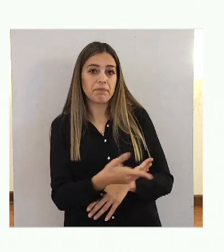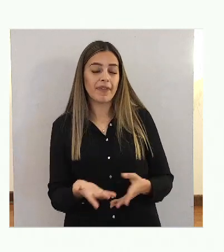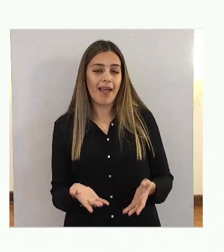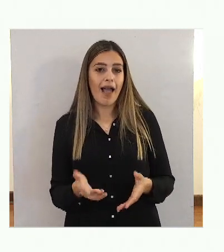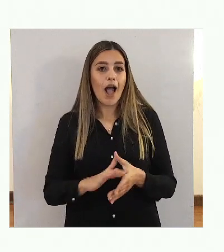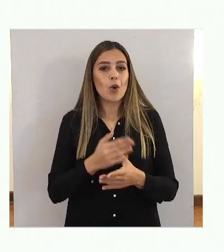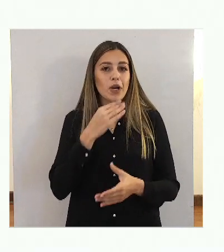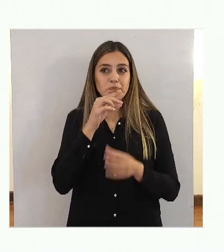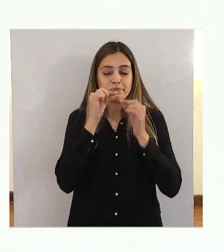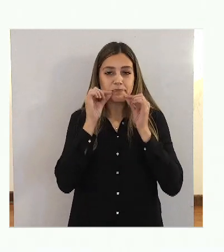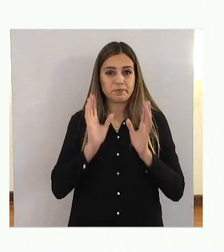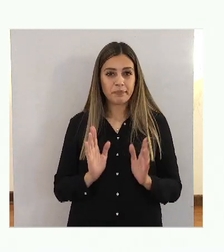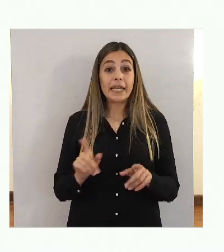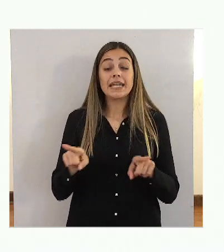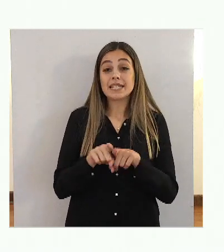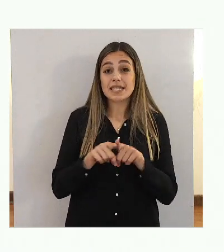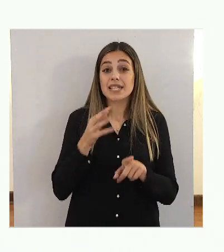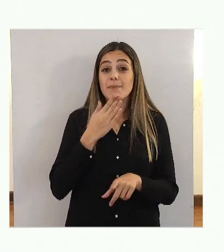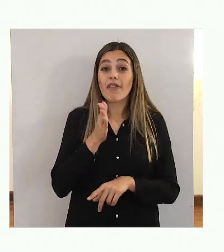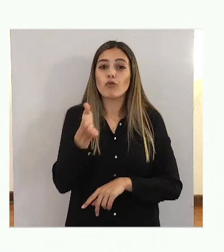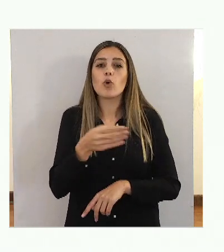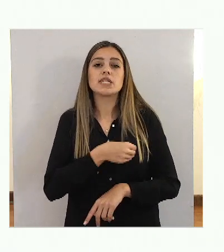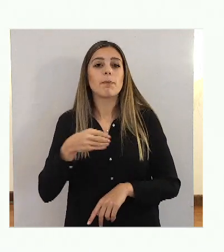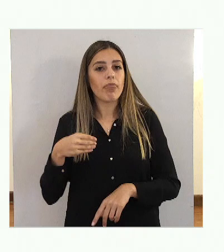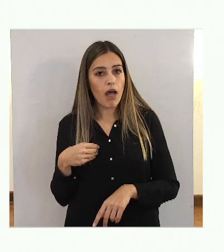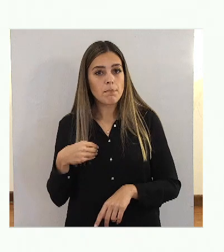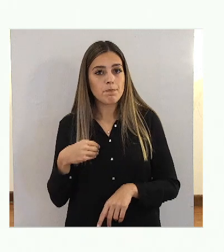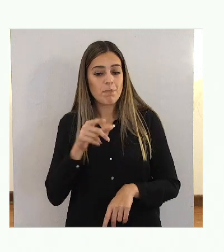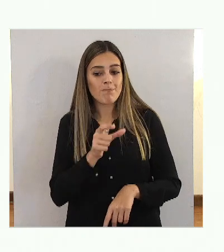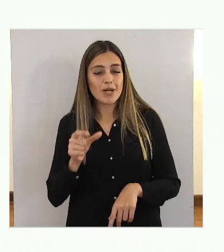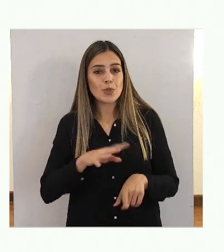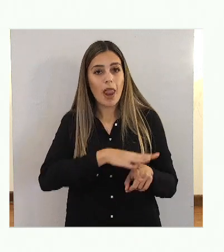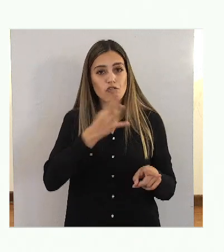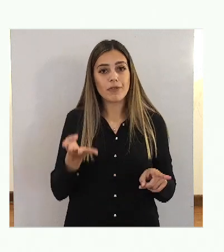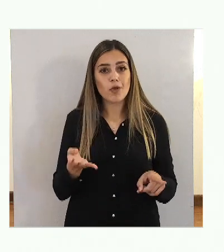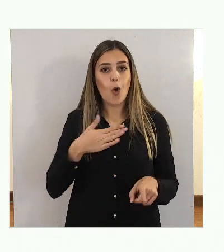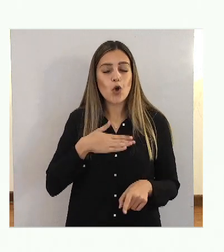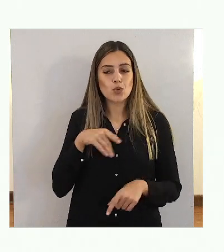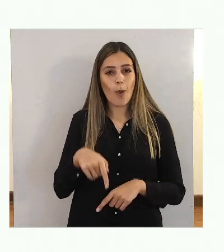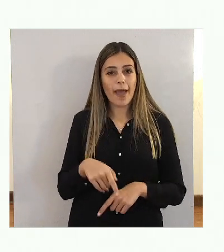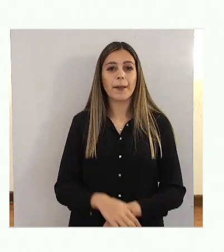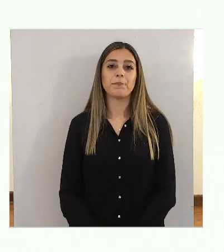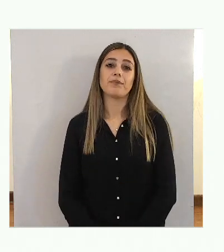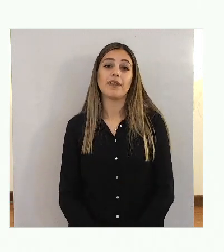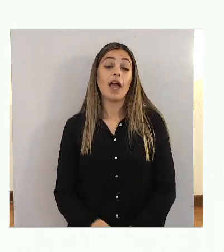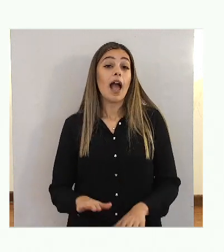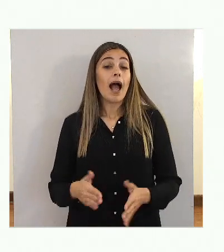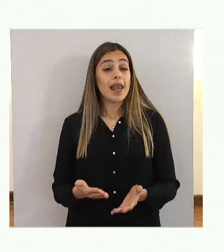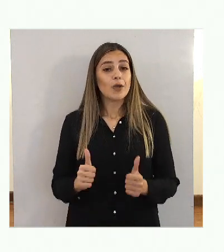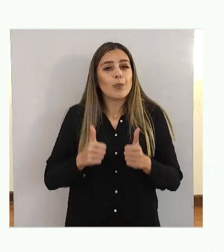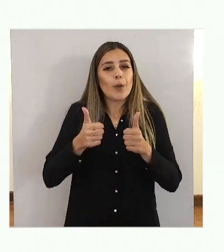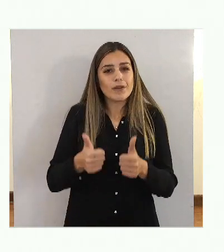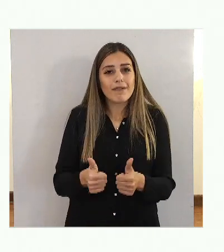behavior. So what we need to do is that we need to sensitize the person at the front line who